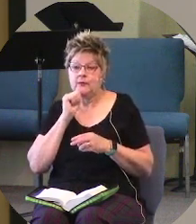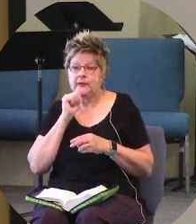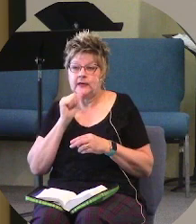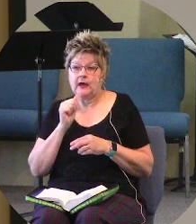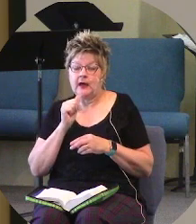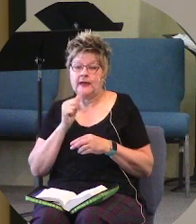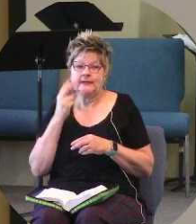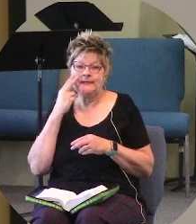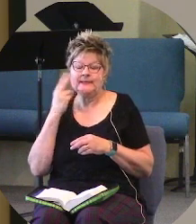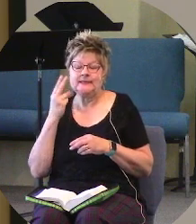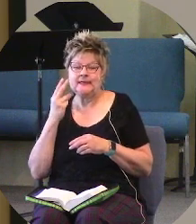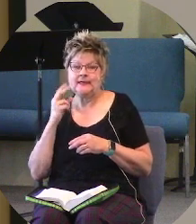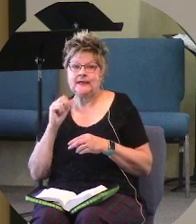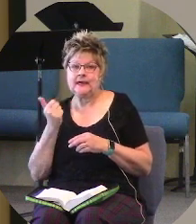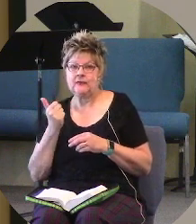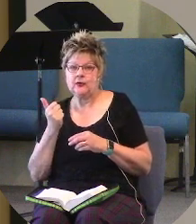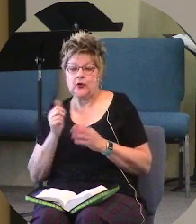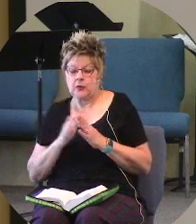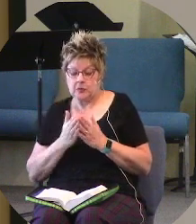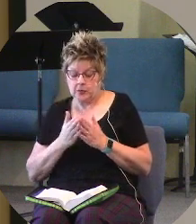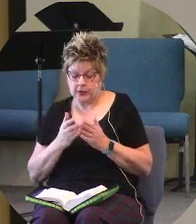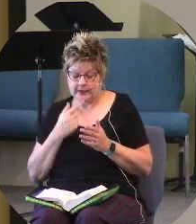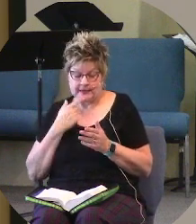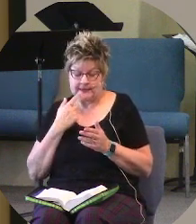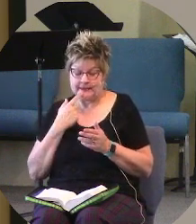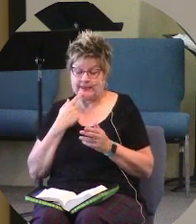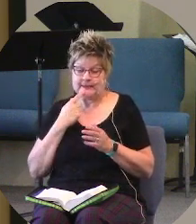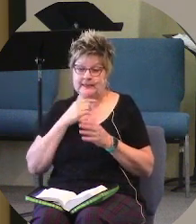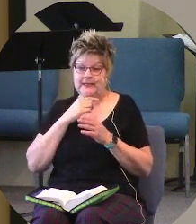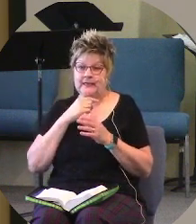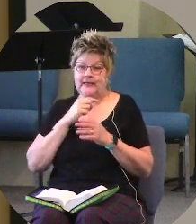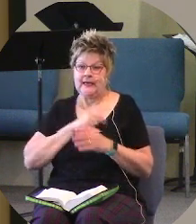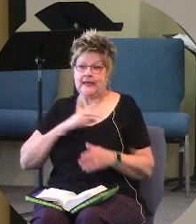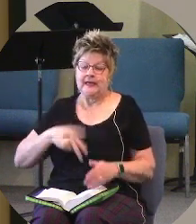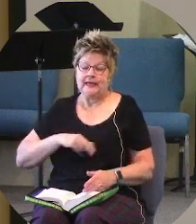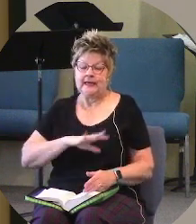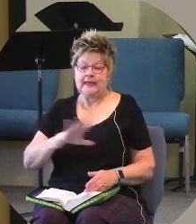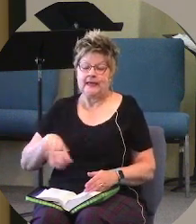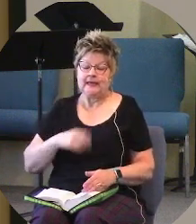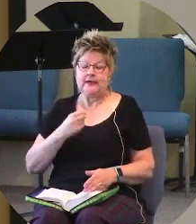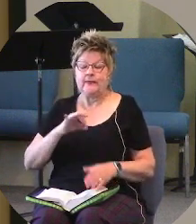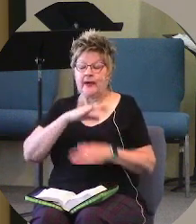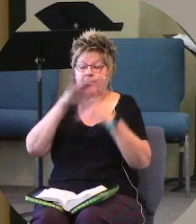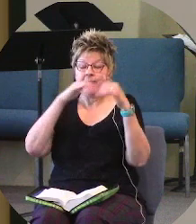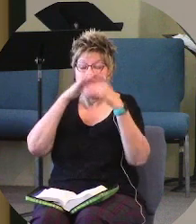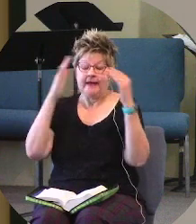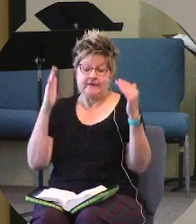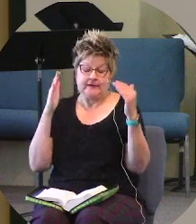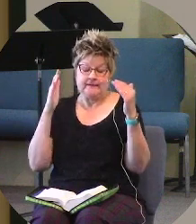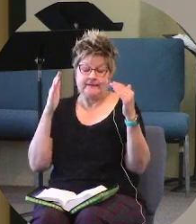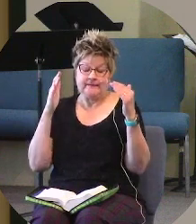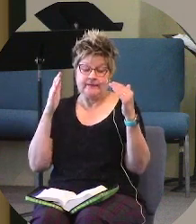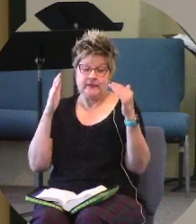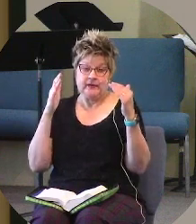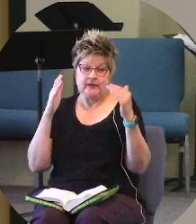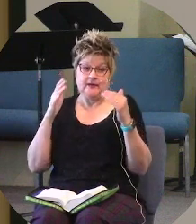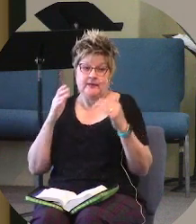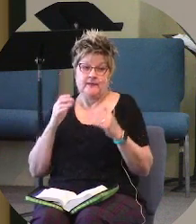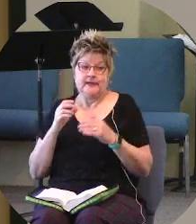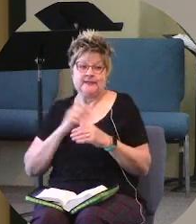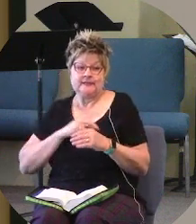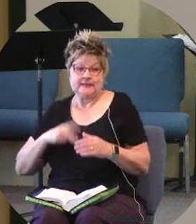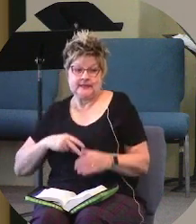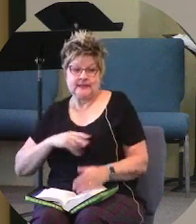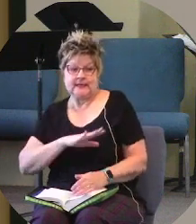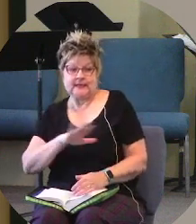other version, any other book, any other gospel, because it's always the kingdom of God. So they're the same thing. And so